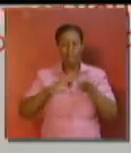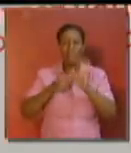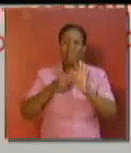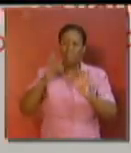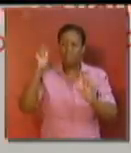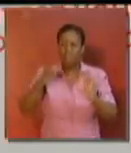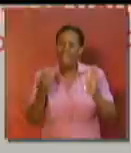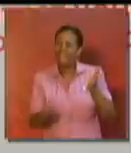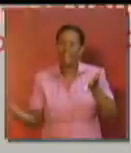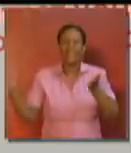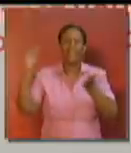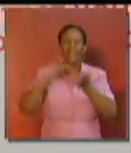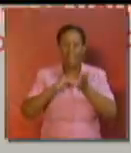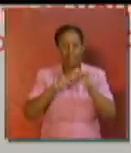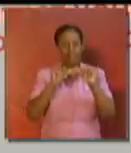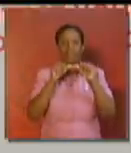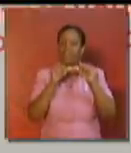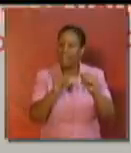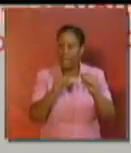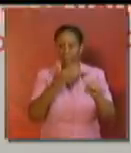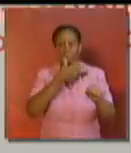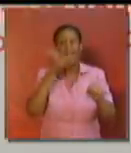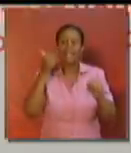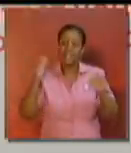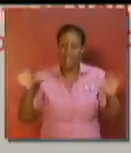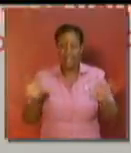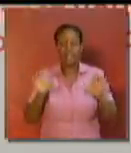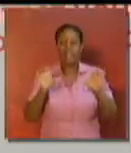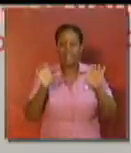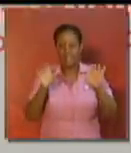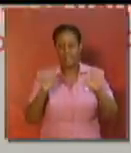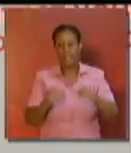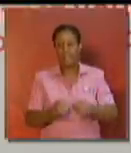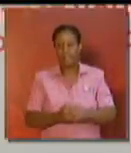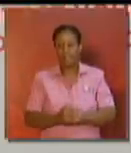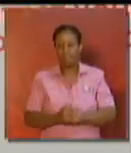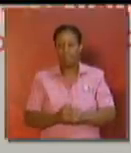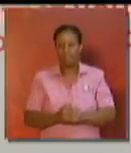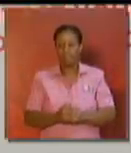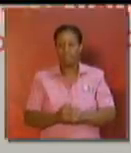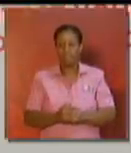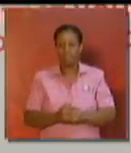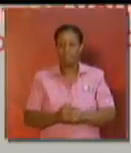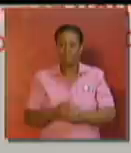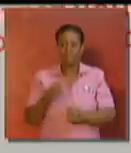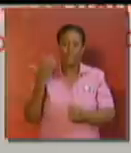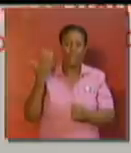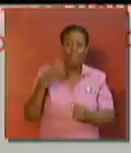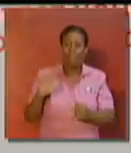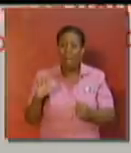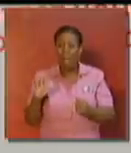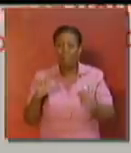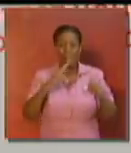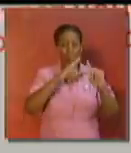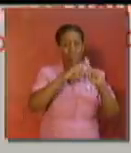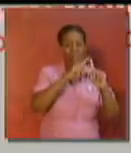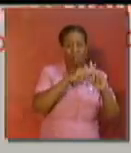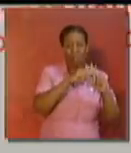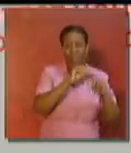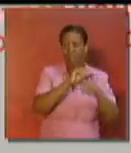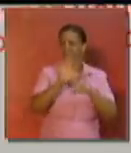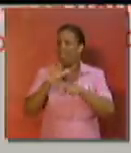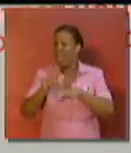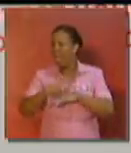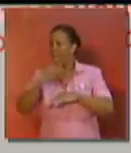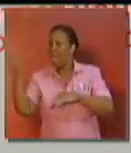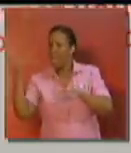and have them not transmit illness to other members of the household. There are guidelines on the Ministry of